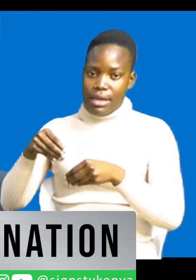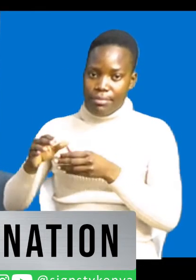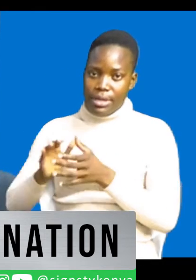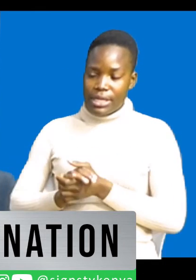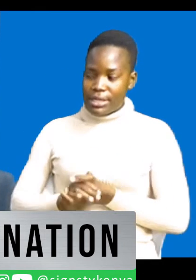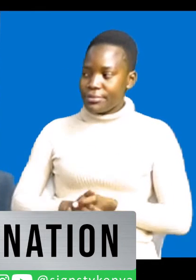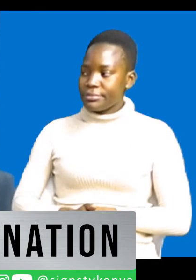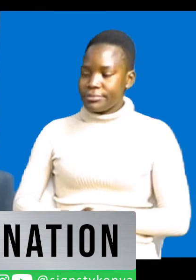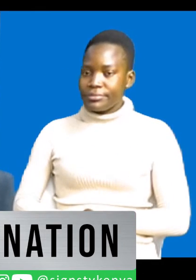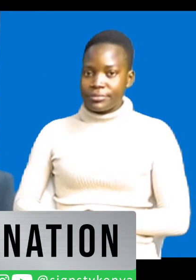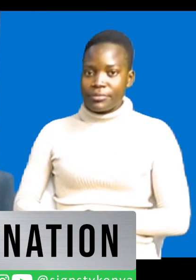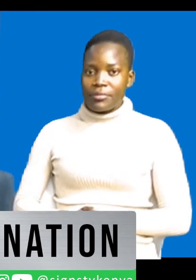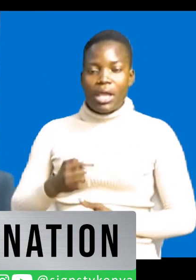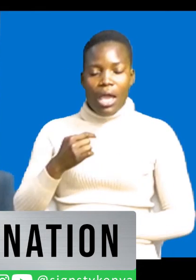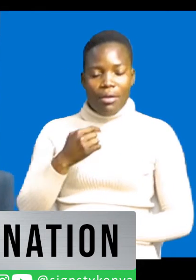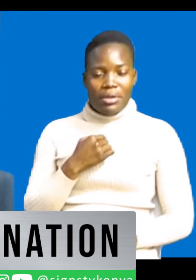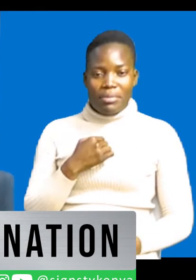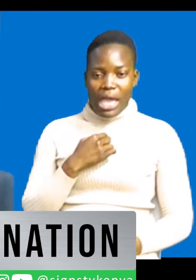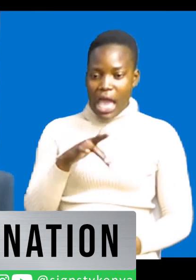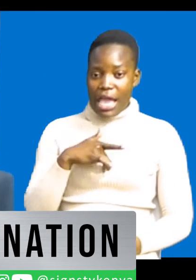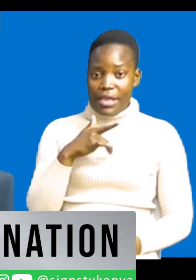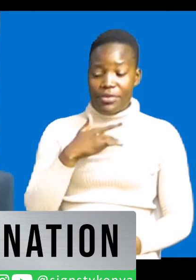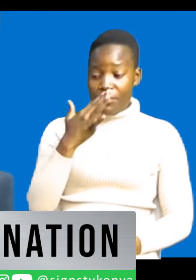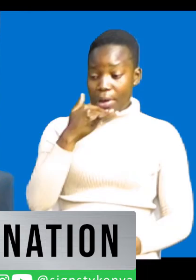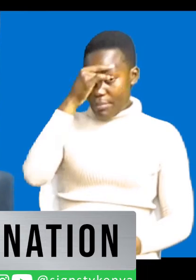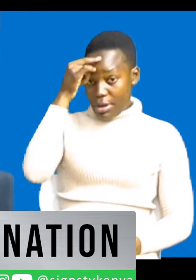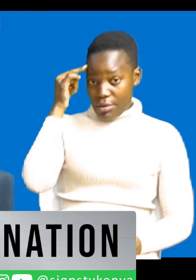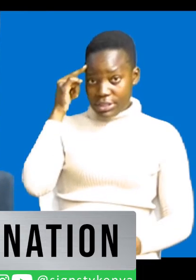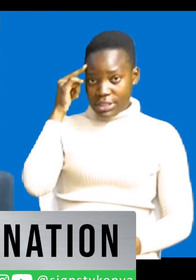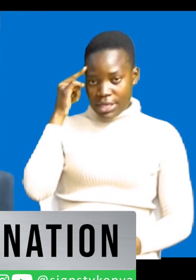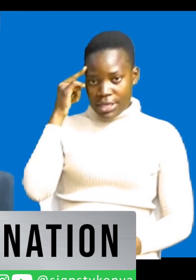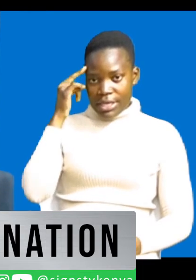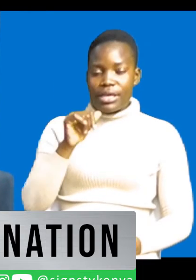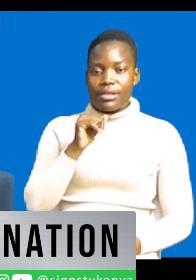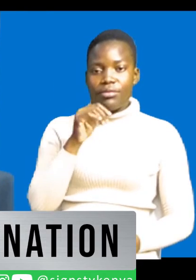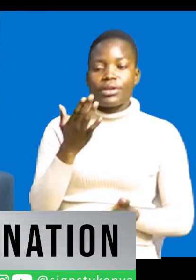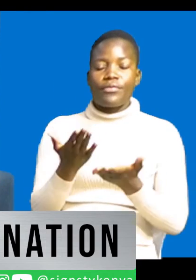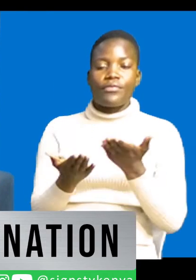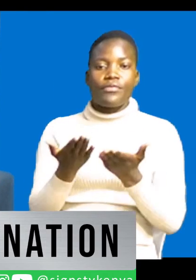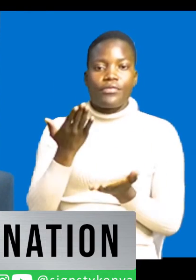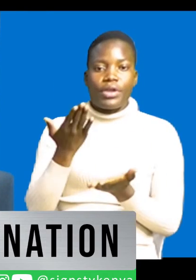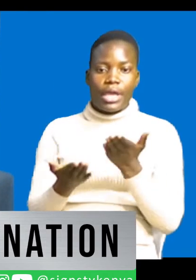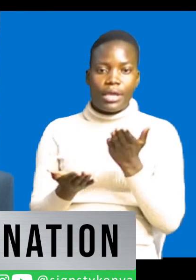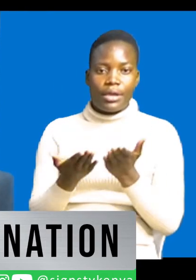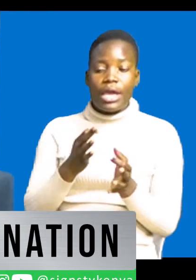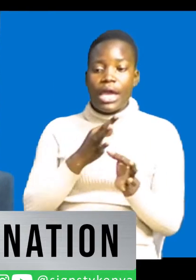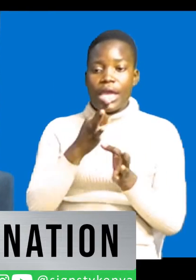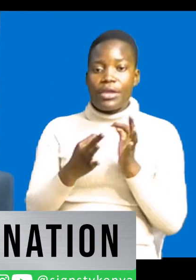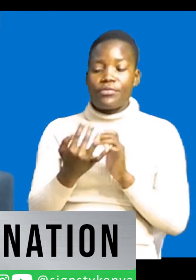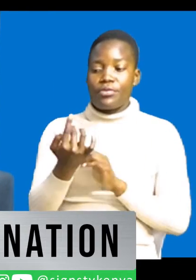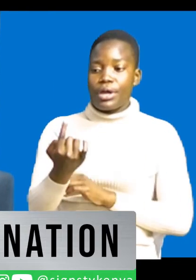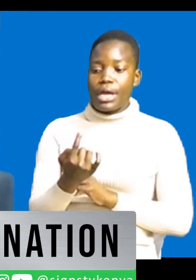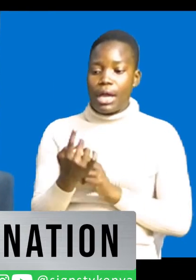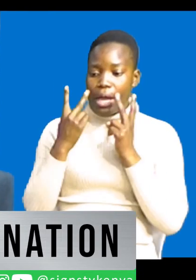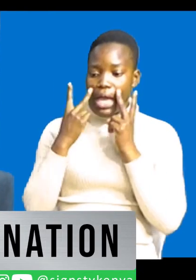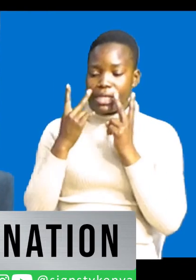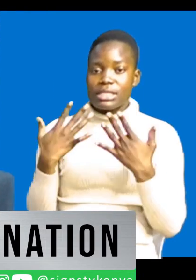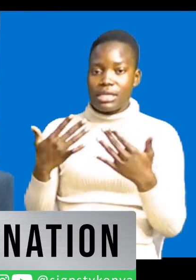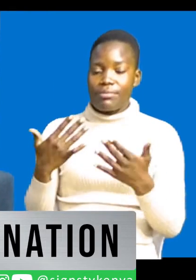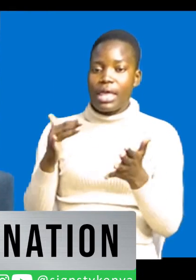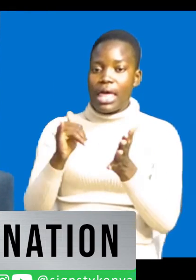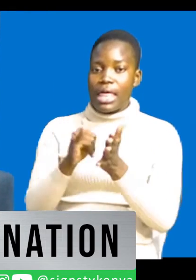nika unawashwa. Inawashwa kwa sababu these things, Yes. It's not fair to if you come and find something